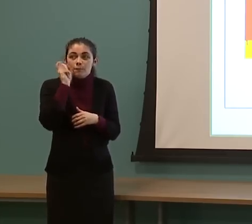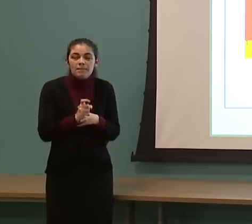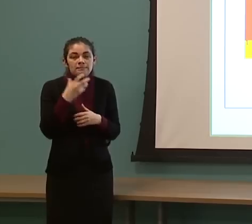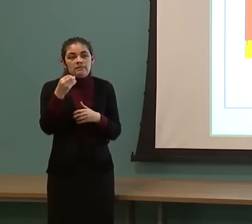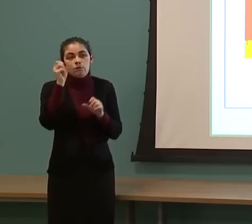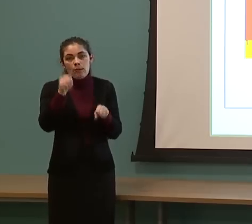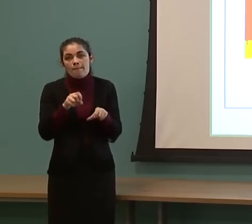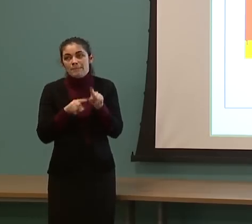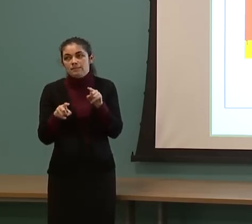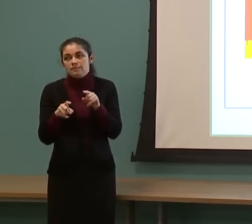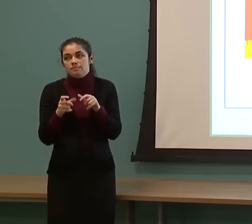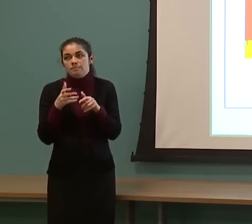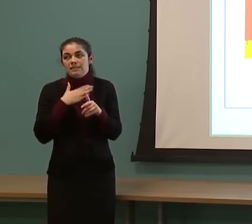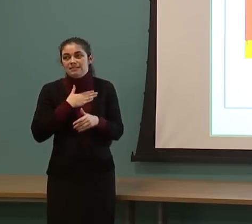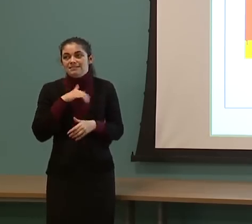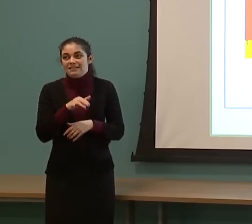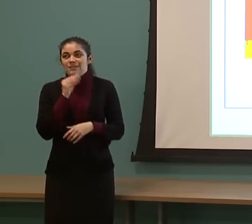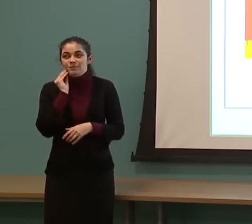to.